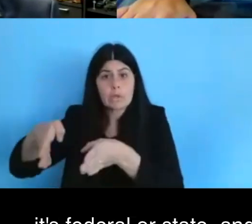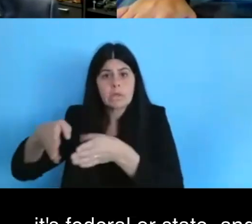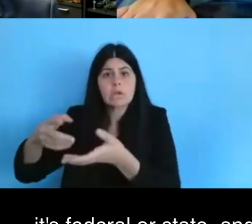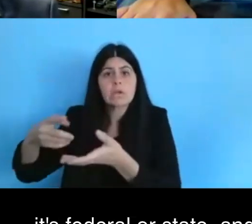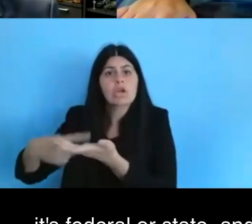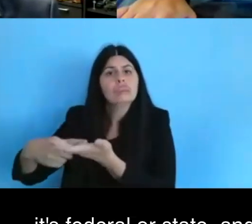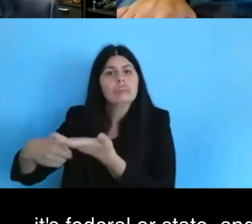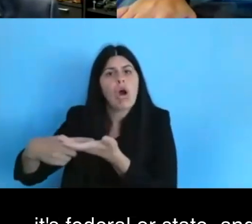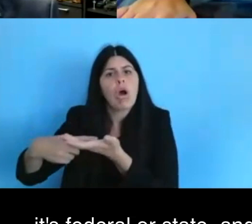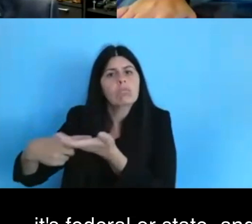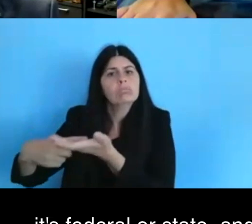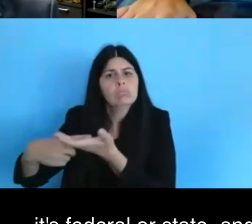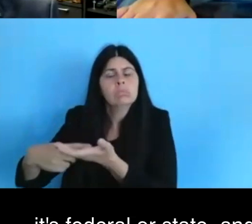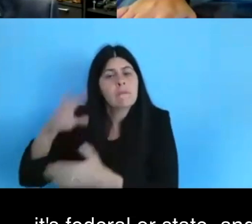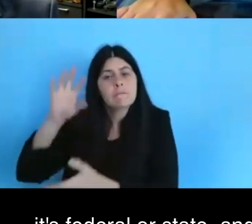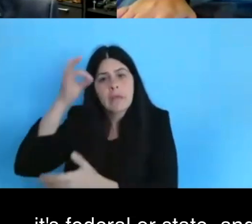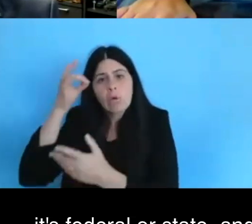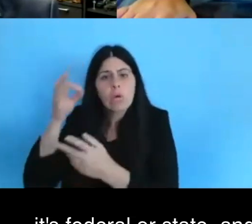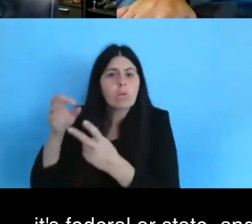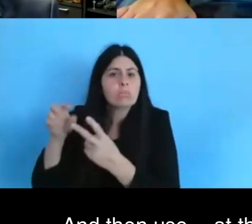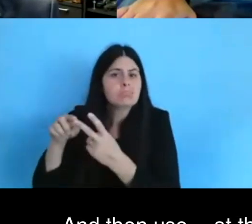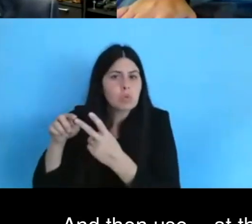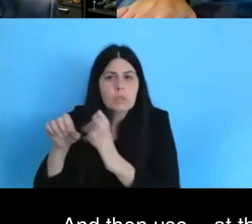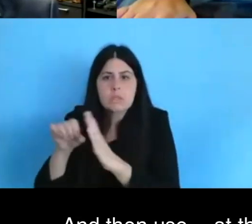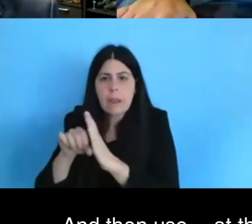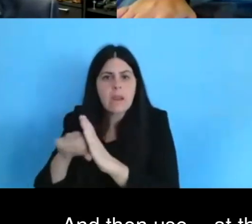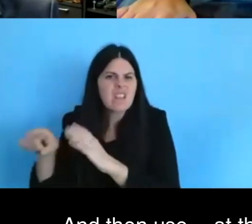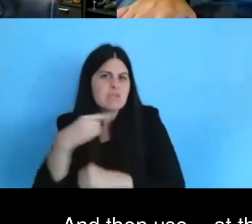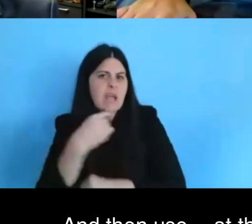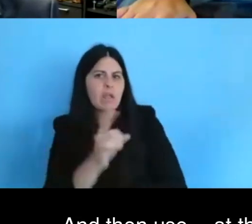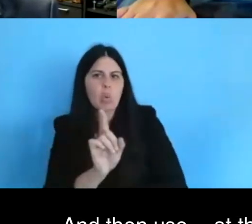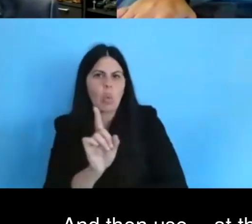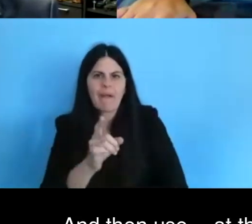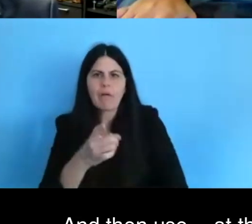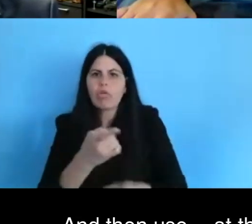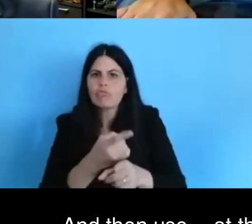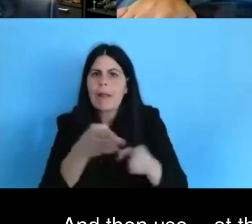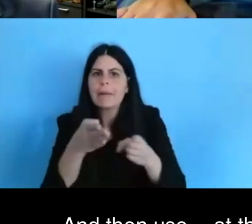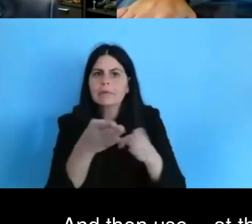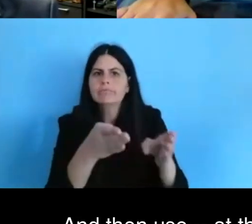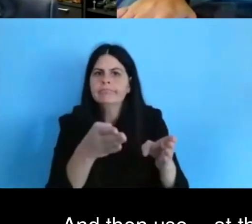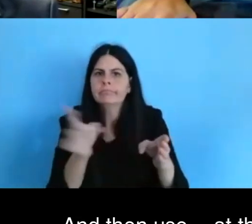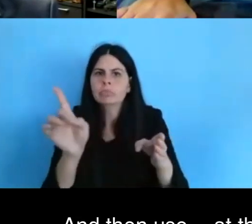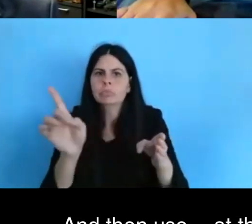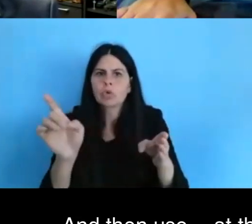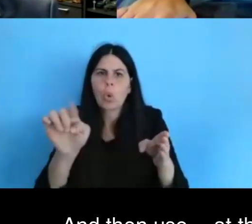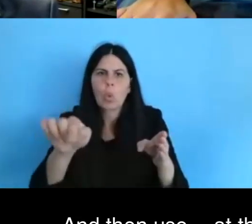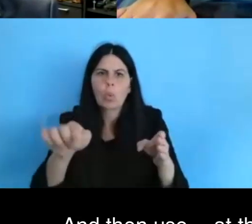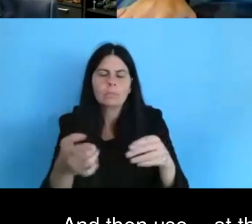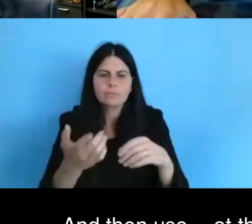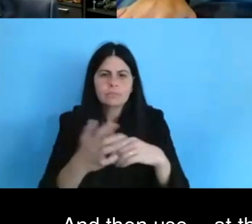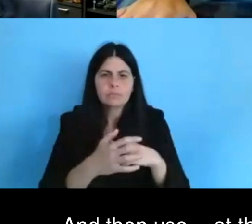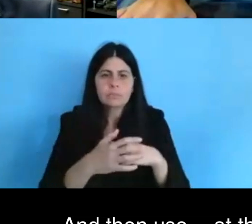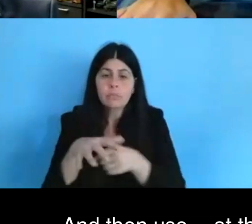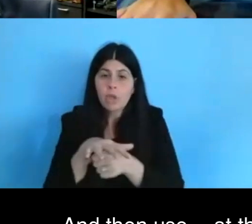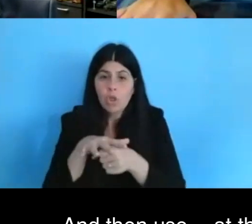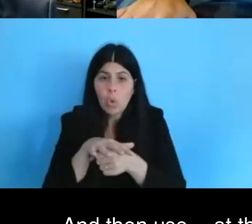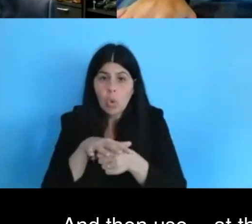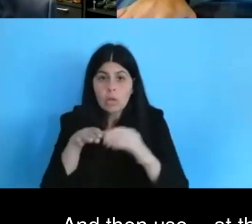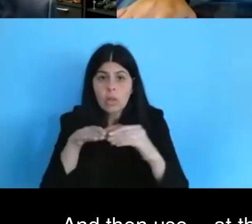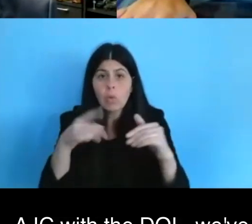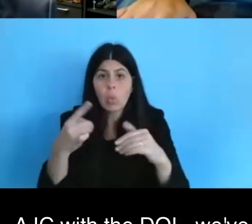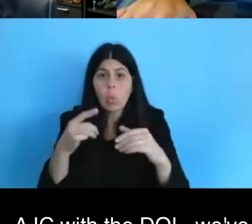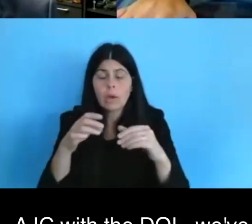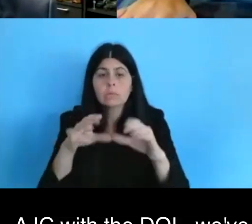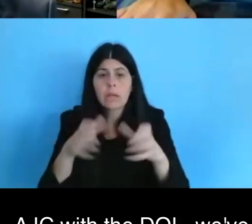and they're going to point you in the right direction of who you need to talk to. And then use at the local level, one entity that we didn't mention, we've talked